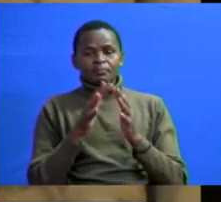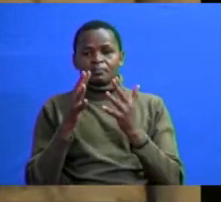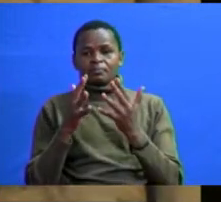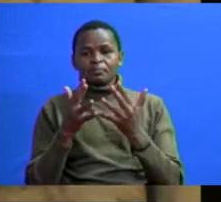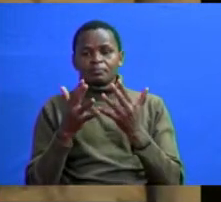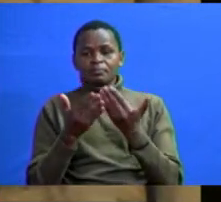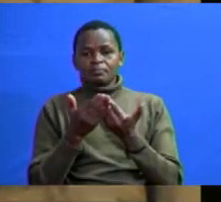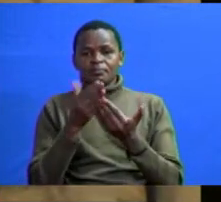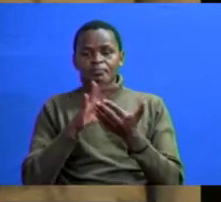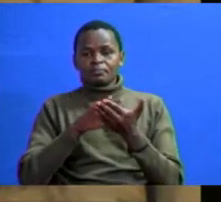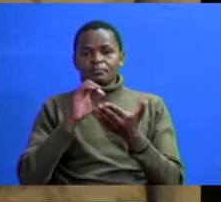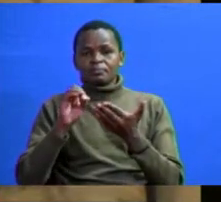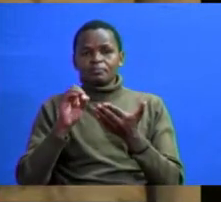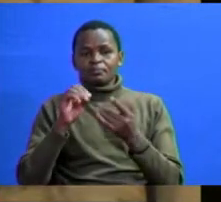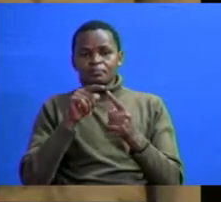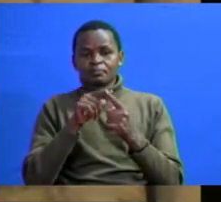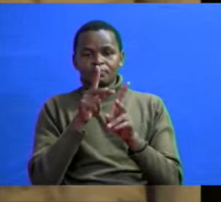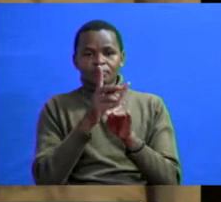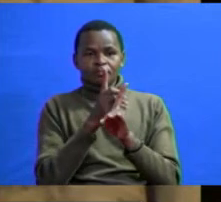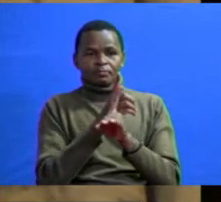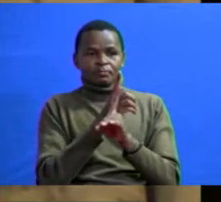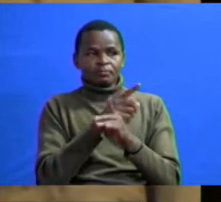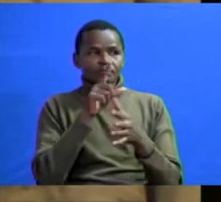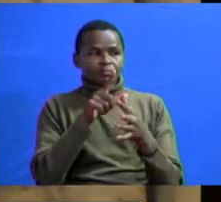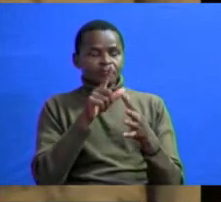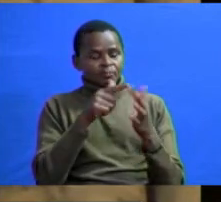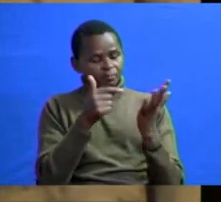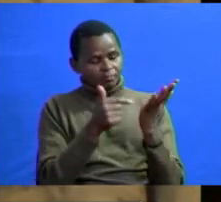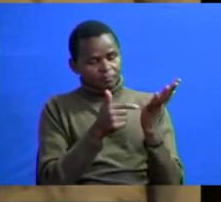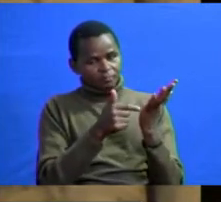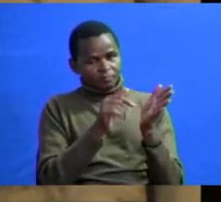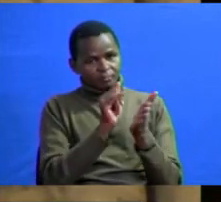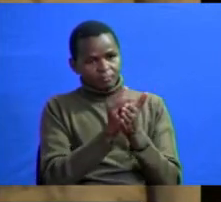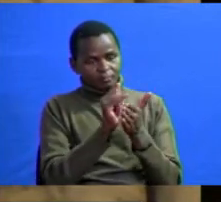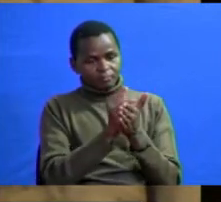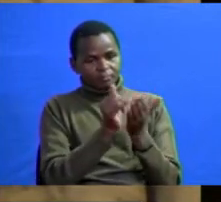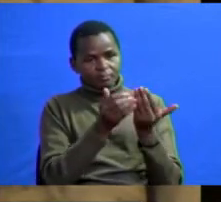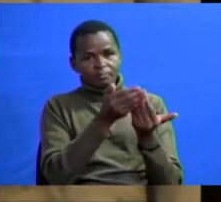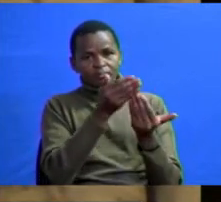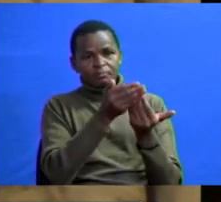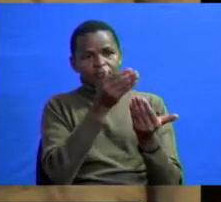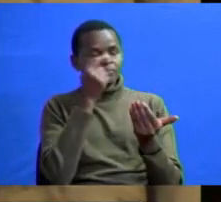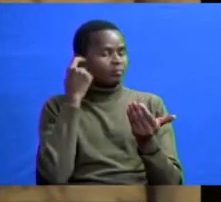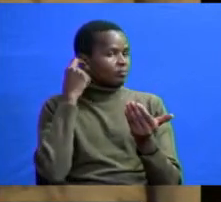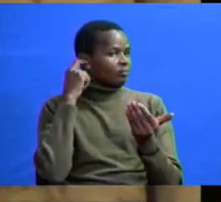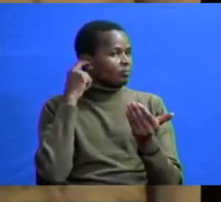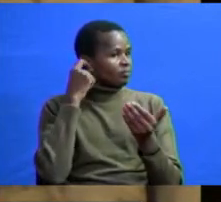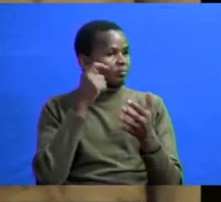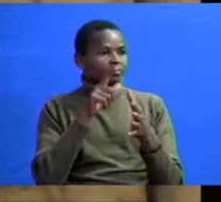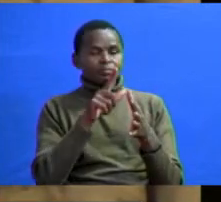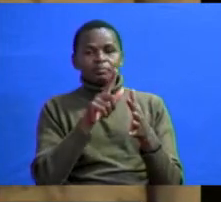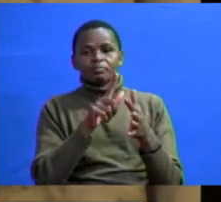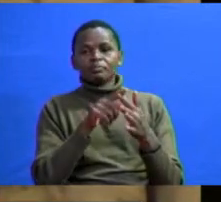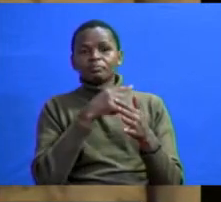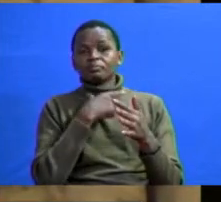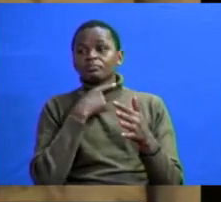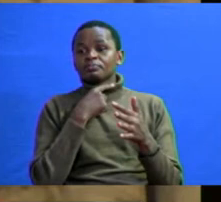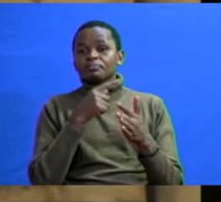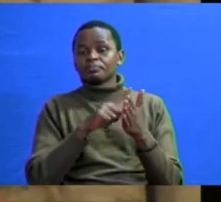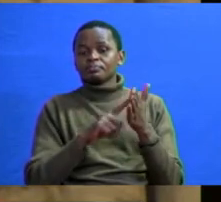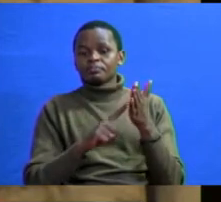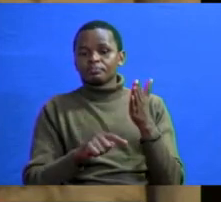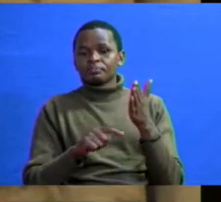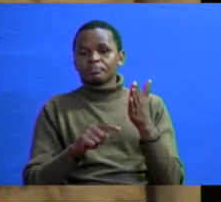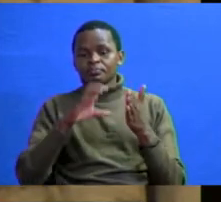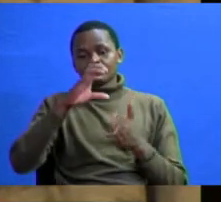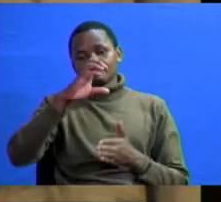cure it? We have got various techniques that we use as therapists, or that I use, like we have what you call